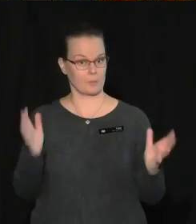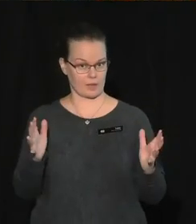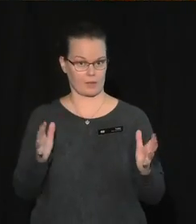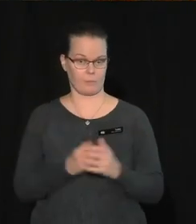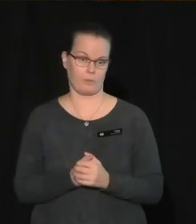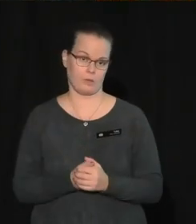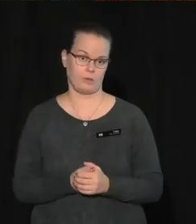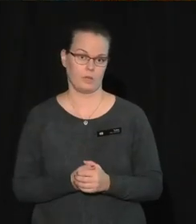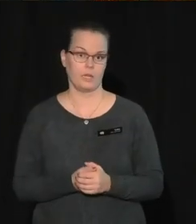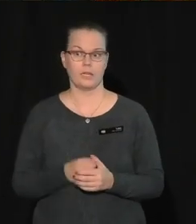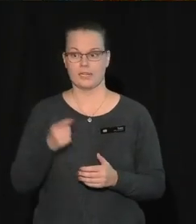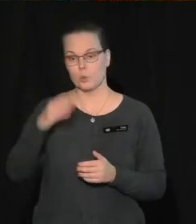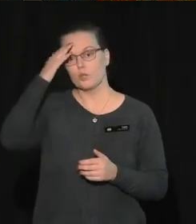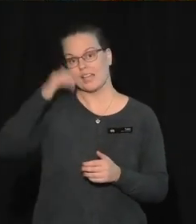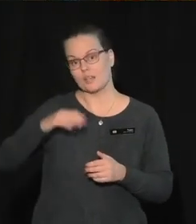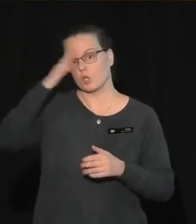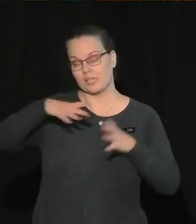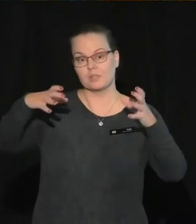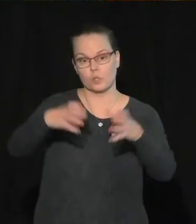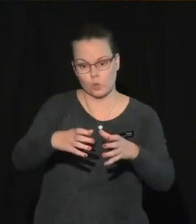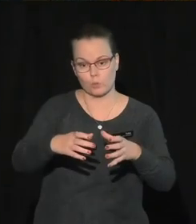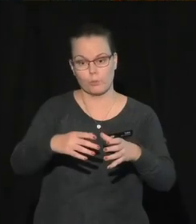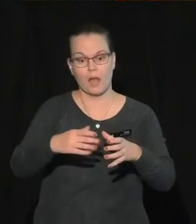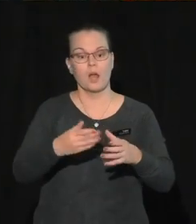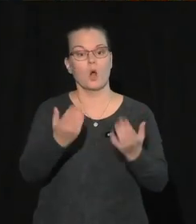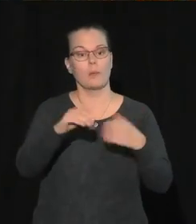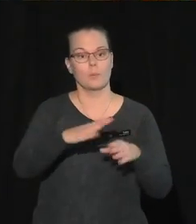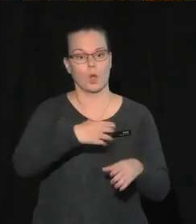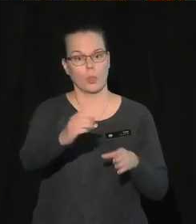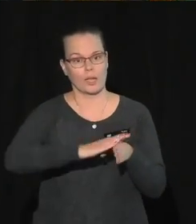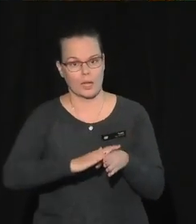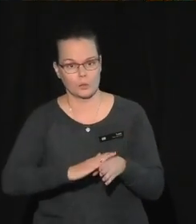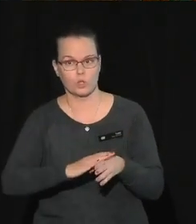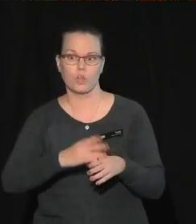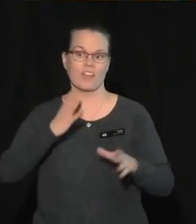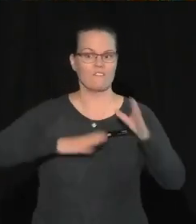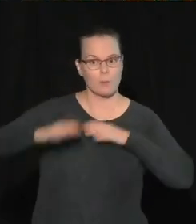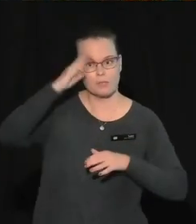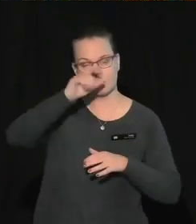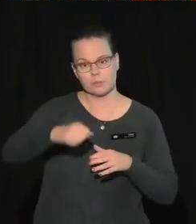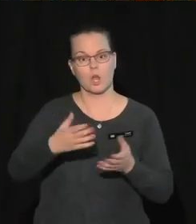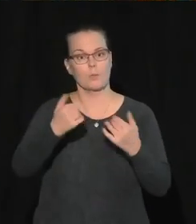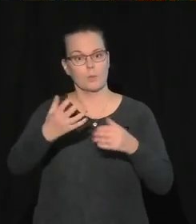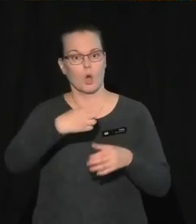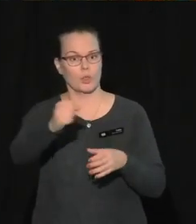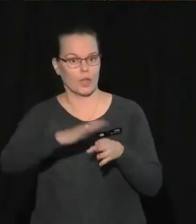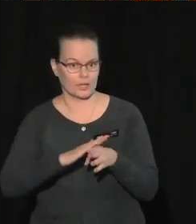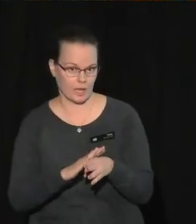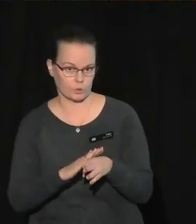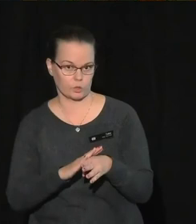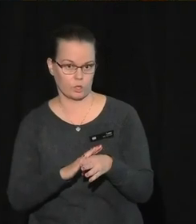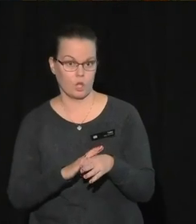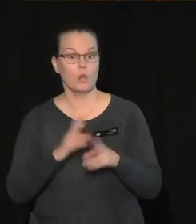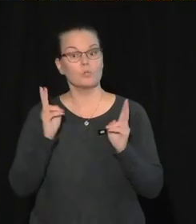certain part of the population. Certainly persons with disabilities would be able to better use those products, but it will